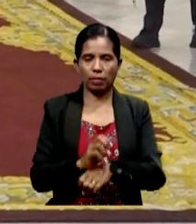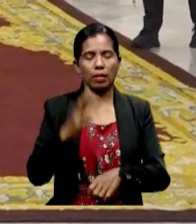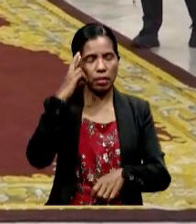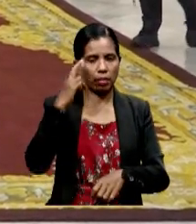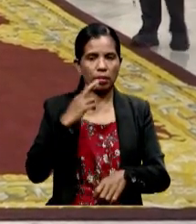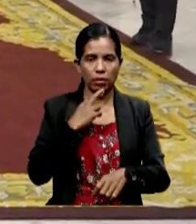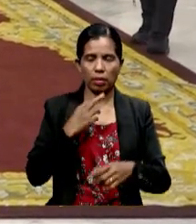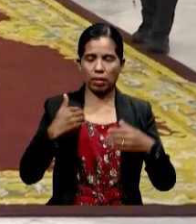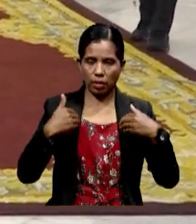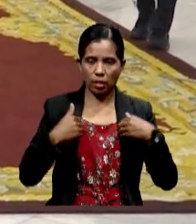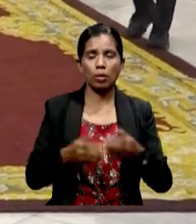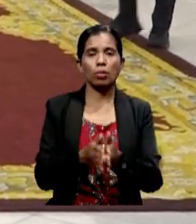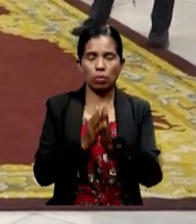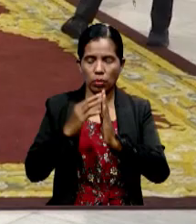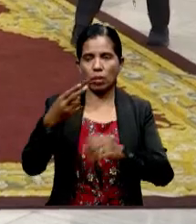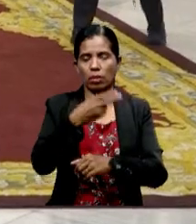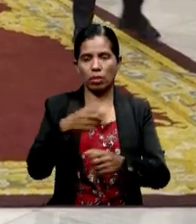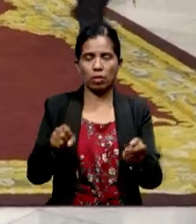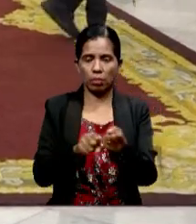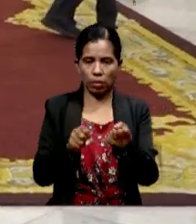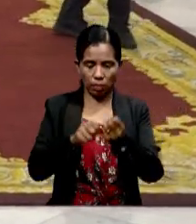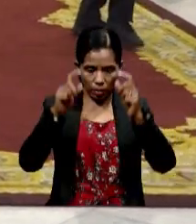e Bibané, Russo Indonésia, nia apoio ba